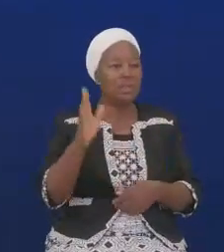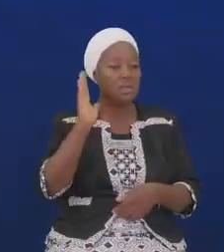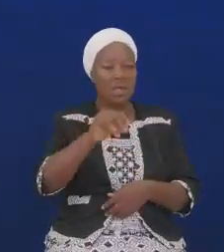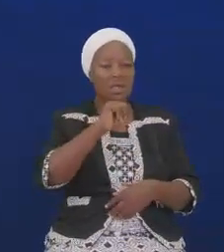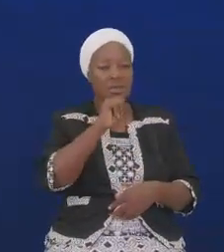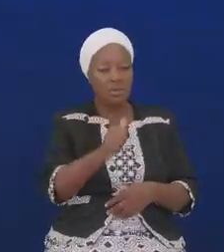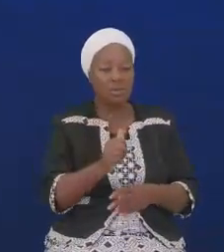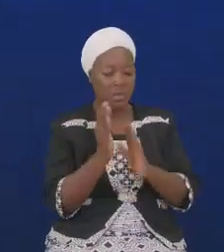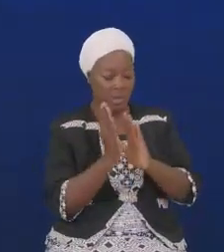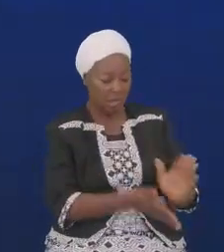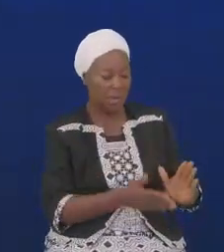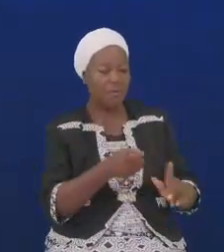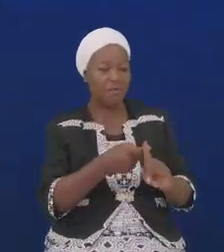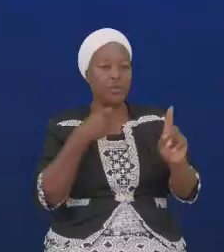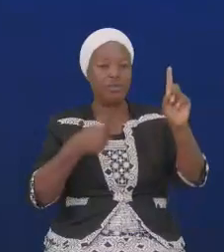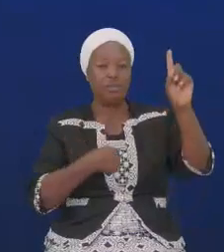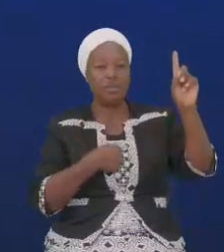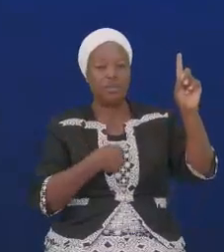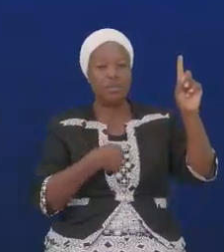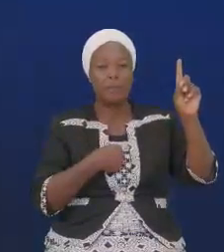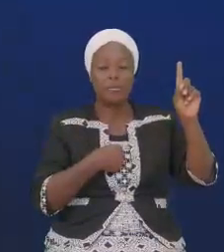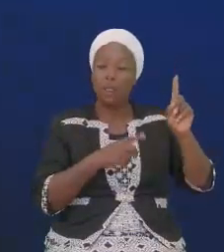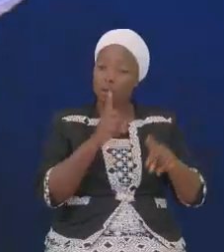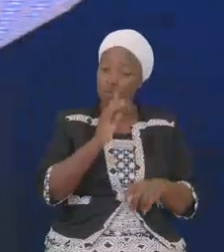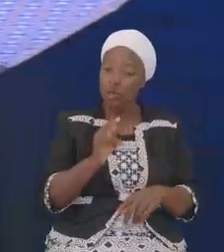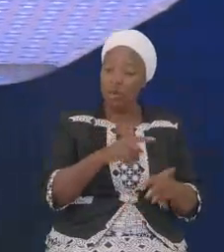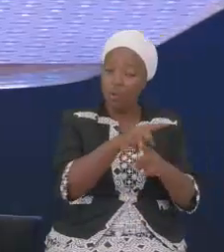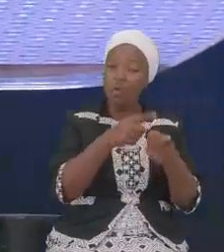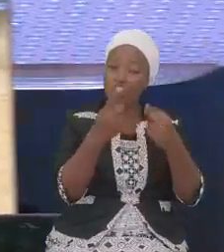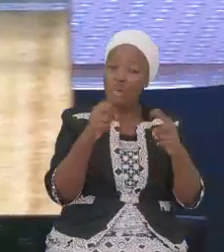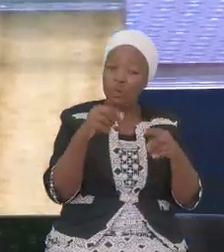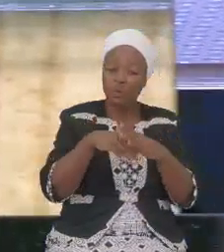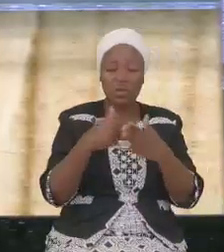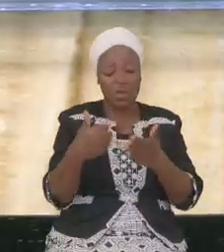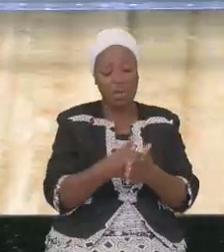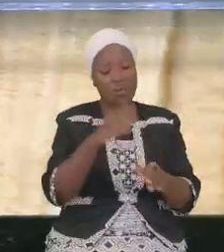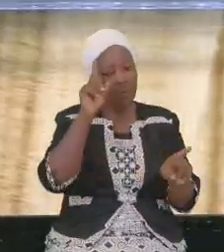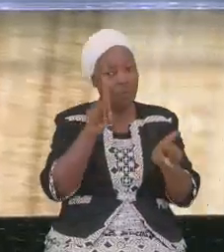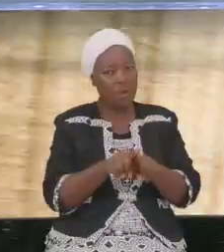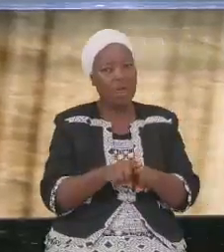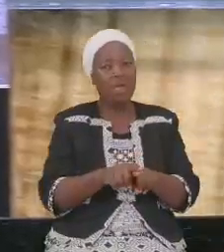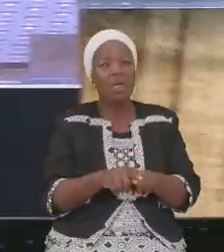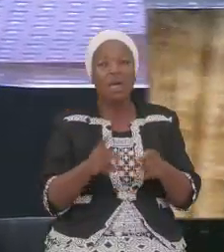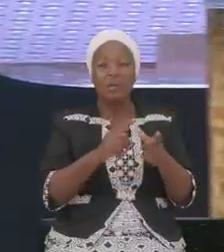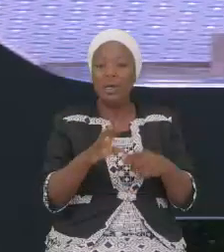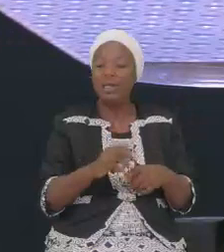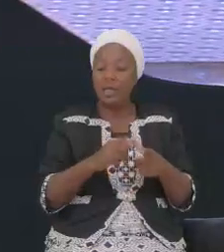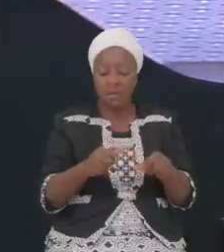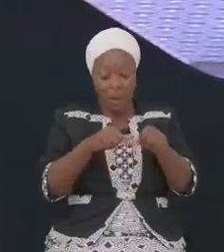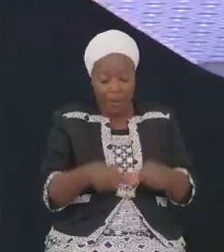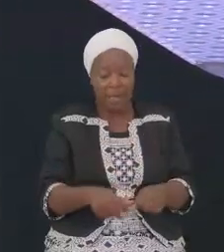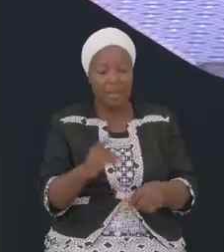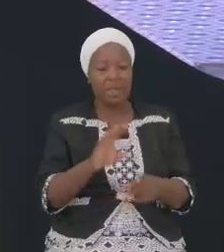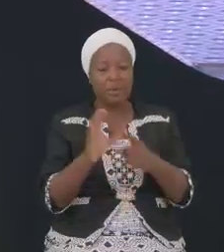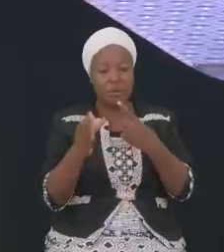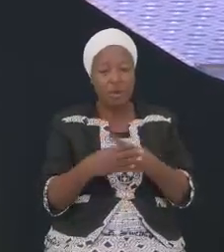not depart from me. Actually, when you come into the new covenant and you abide by the condition of the